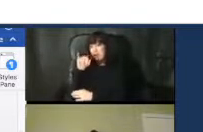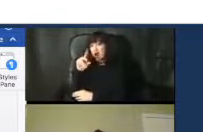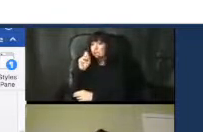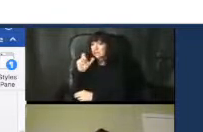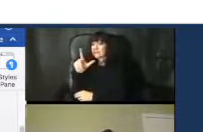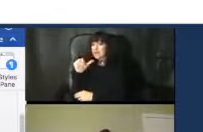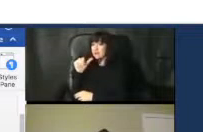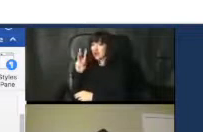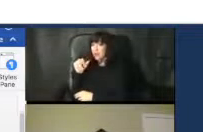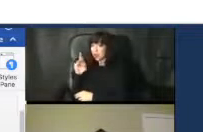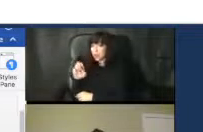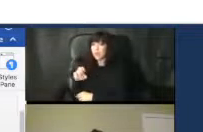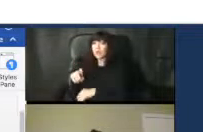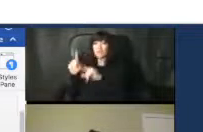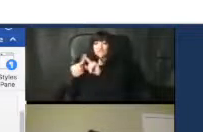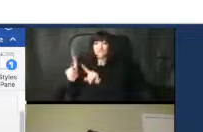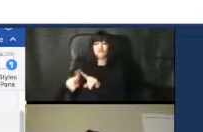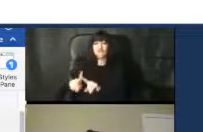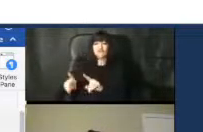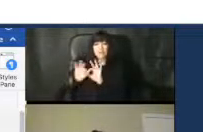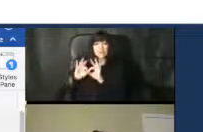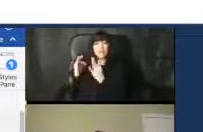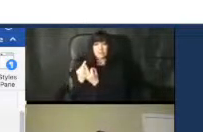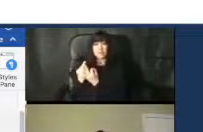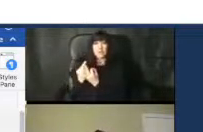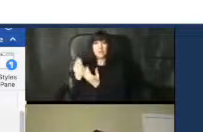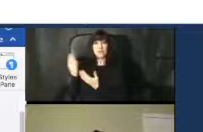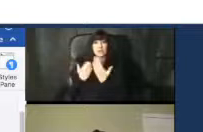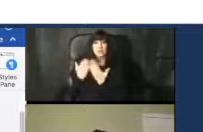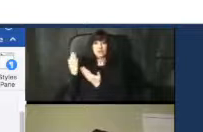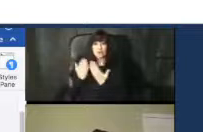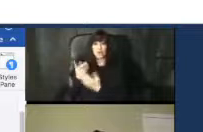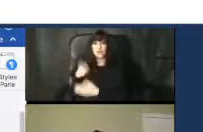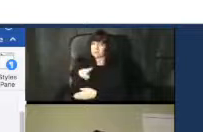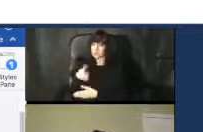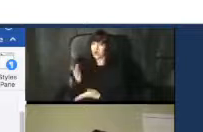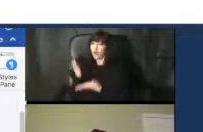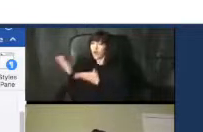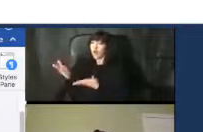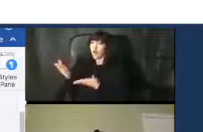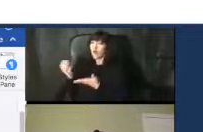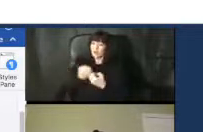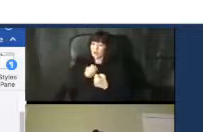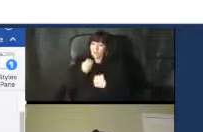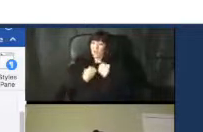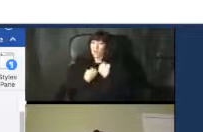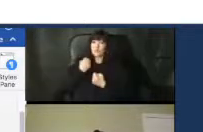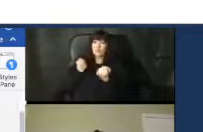and Jewish Family Services. Many of them are now offering emotional support lines as well.